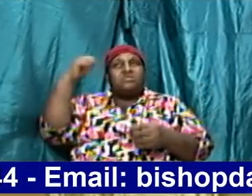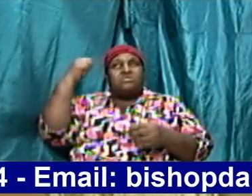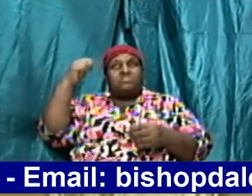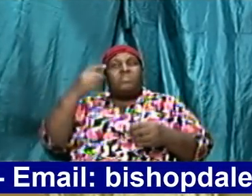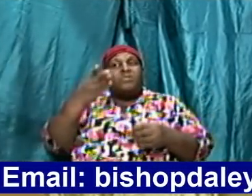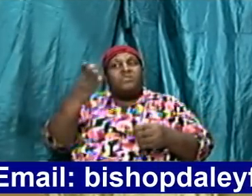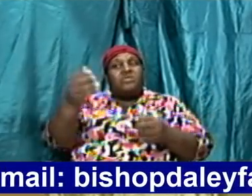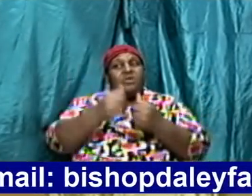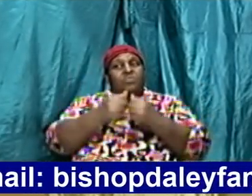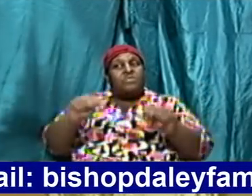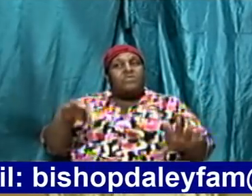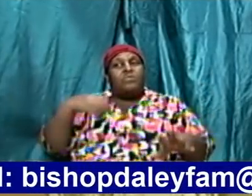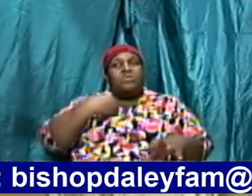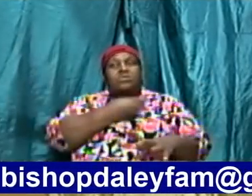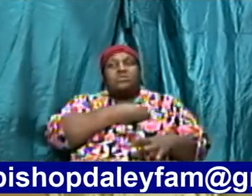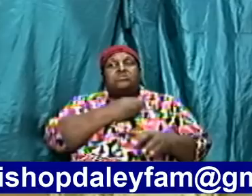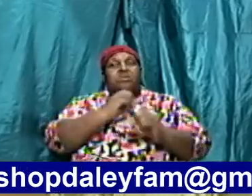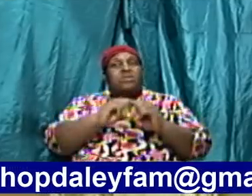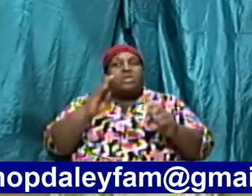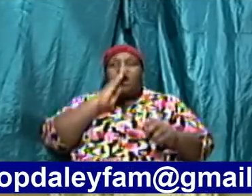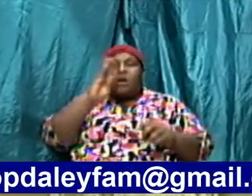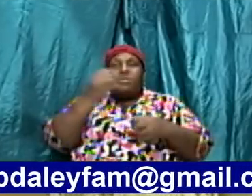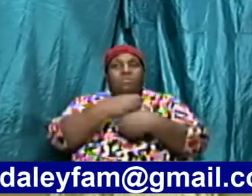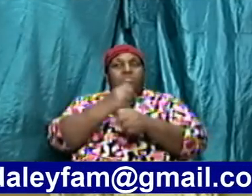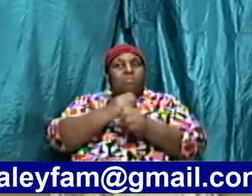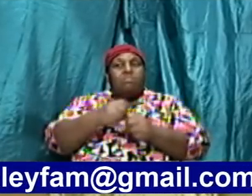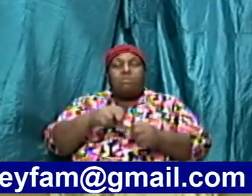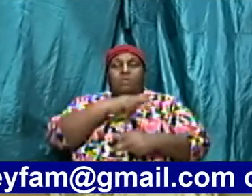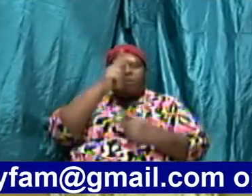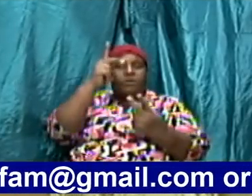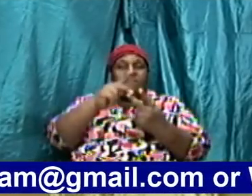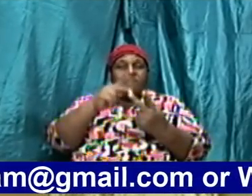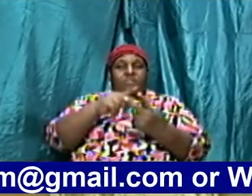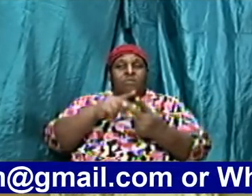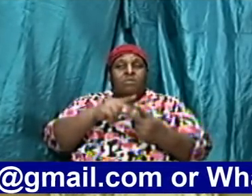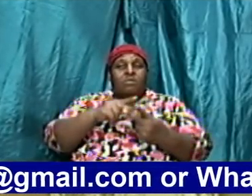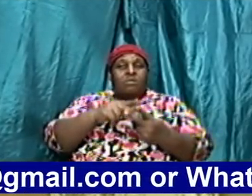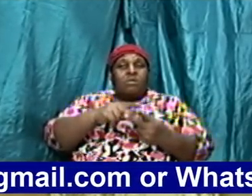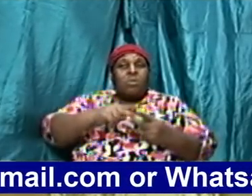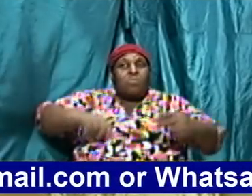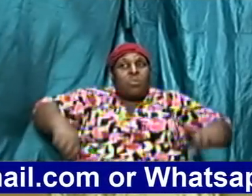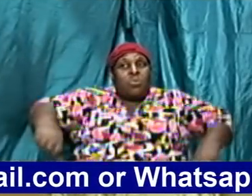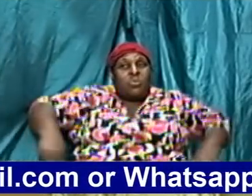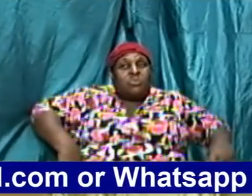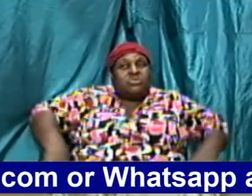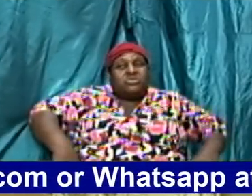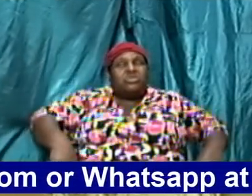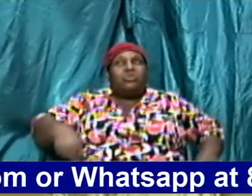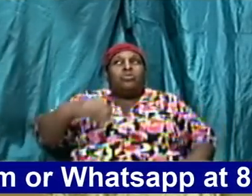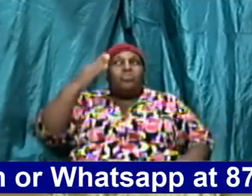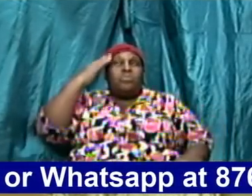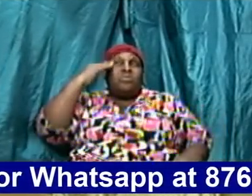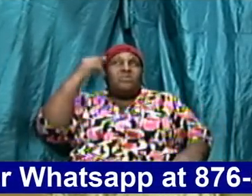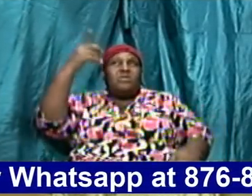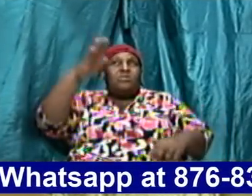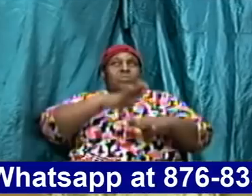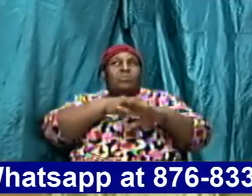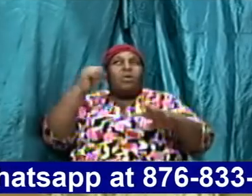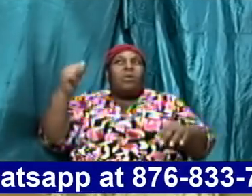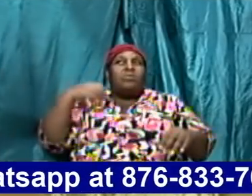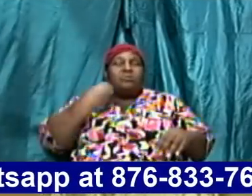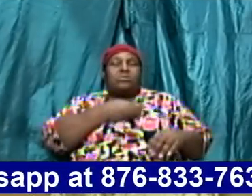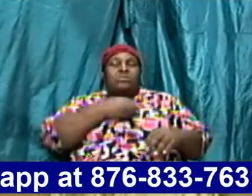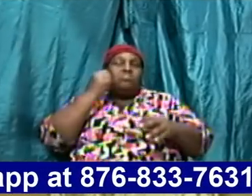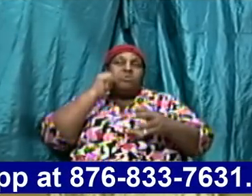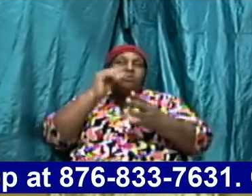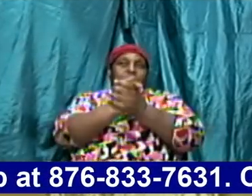be made perfect. God, we're not boasting per se, but we are boasting knowing that you have called us at this time to be the bride of